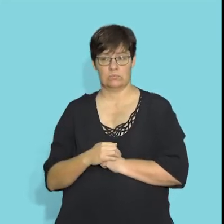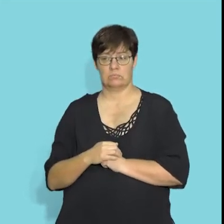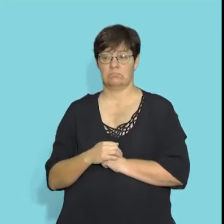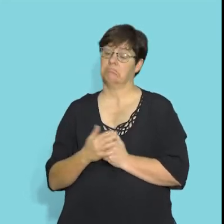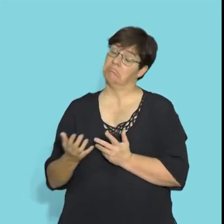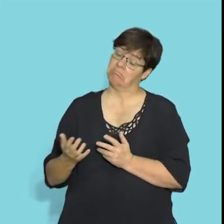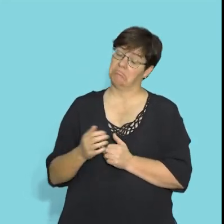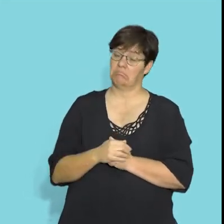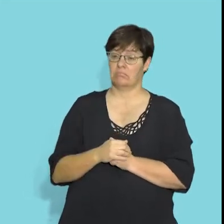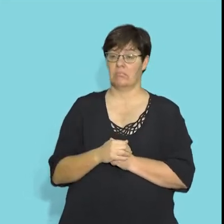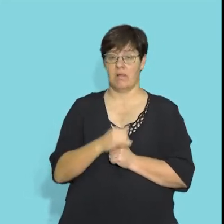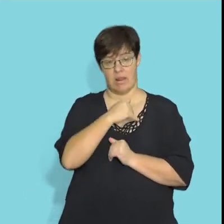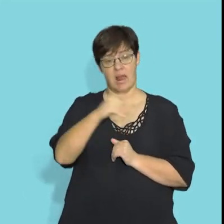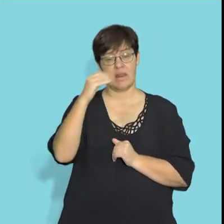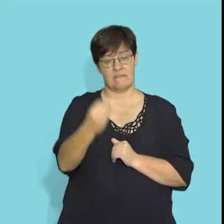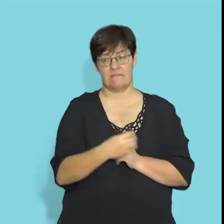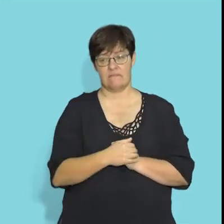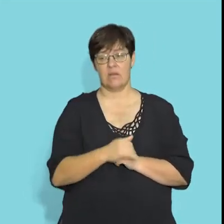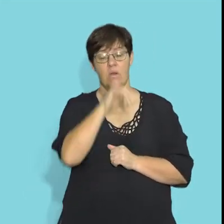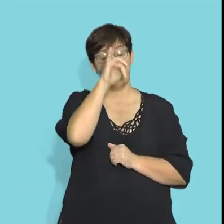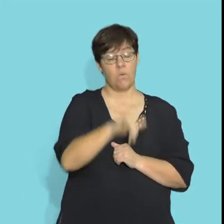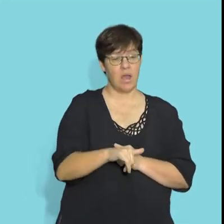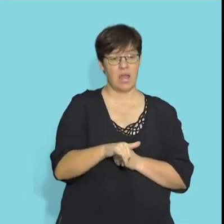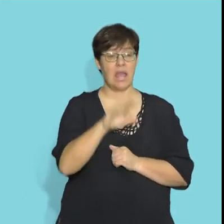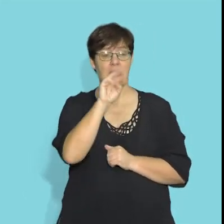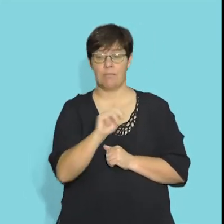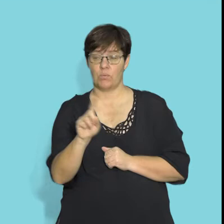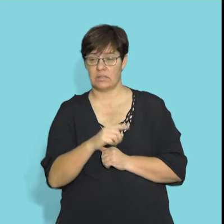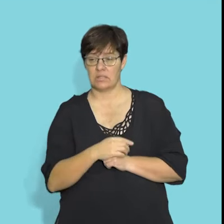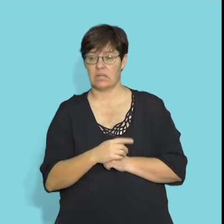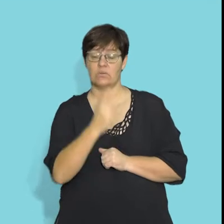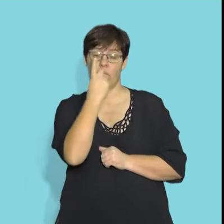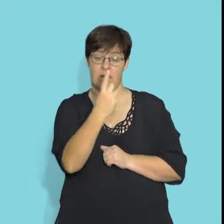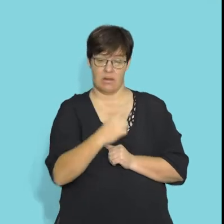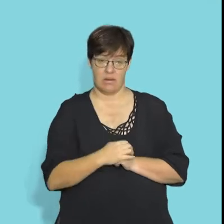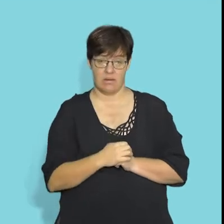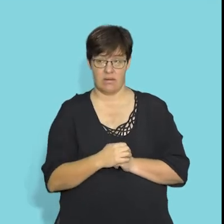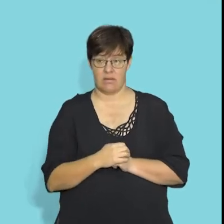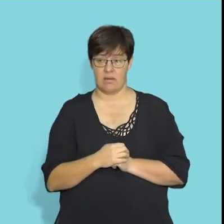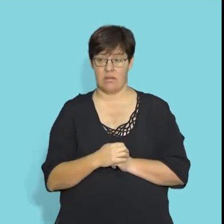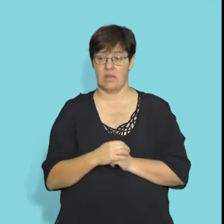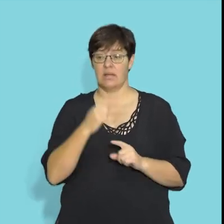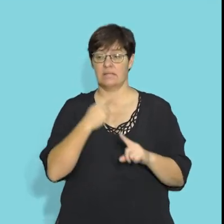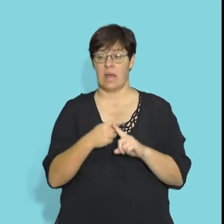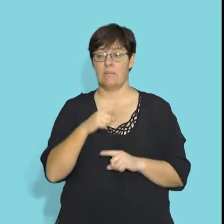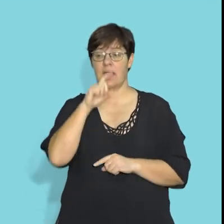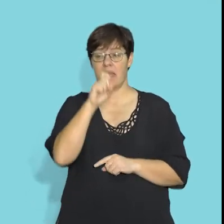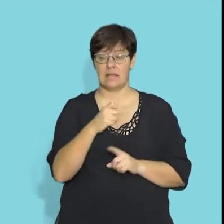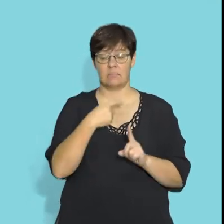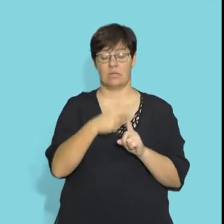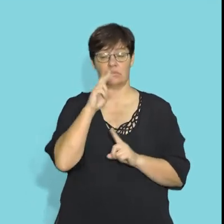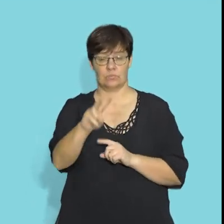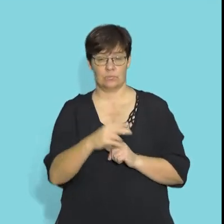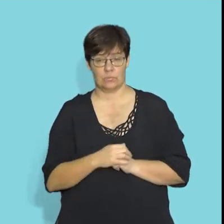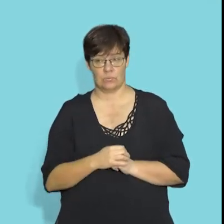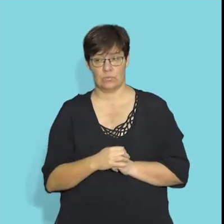and so now I have my line. Y equals, what is m? Well, m is 1 multiplied by x